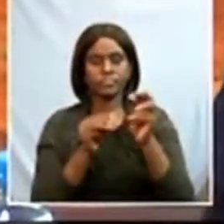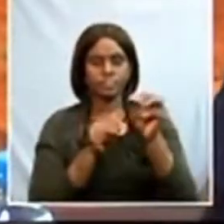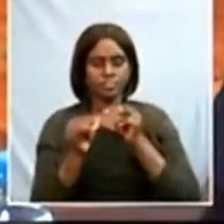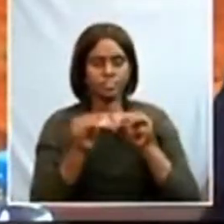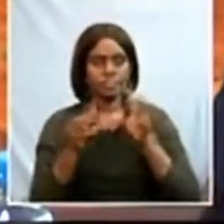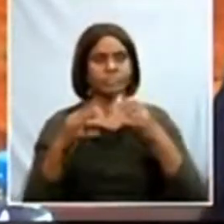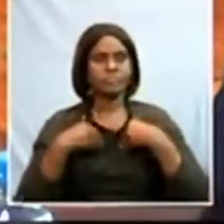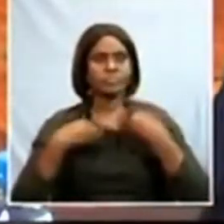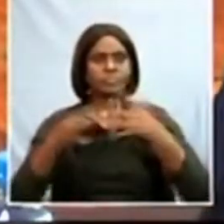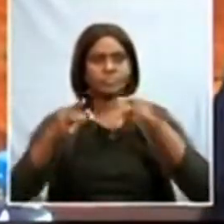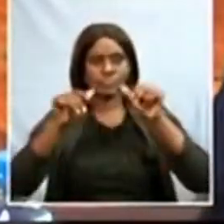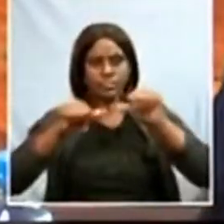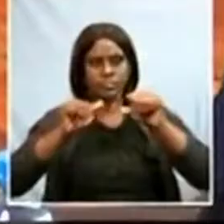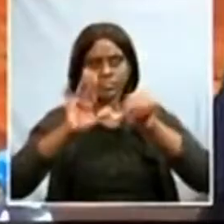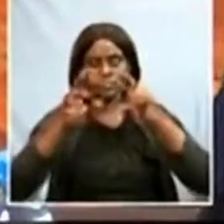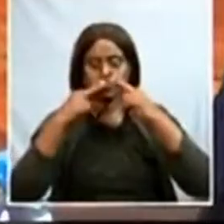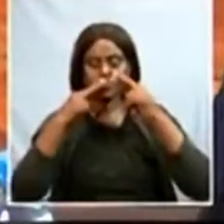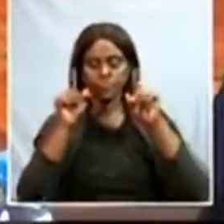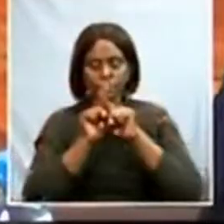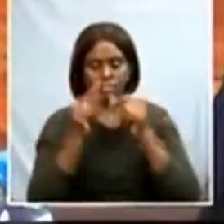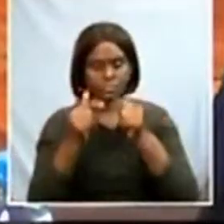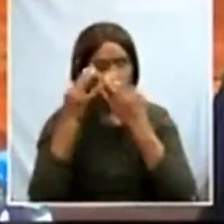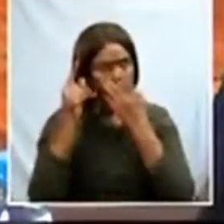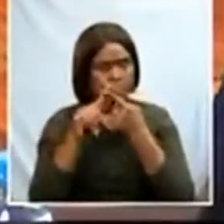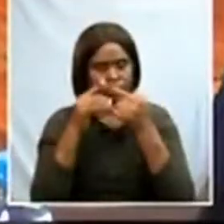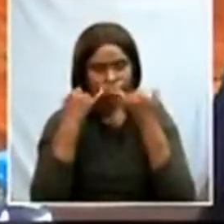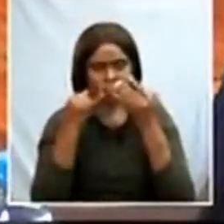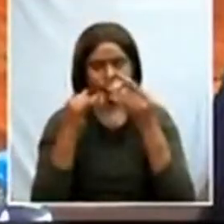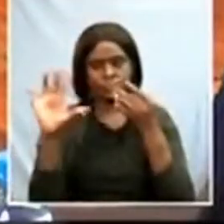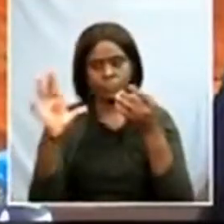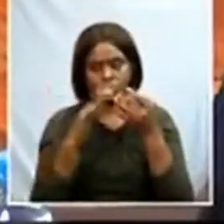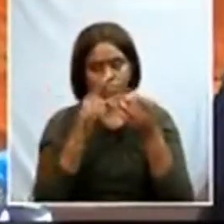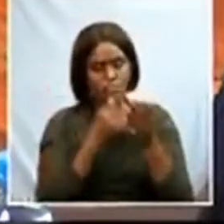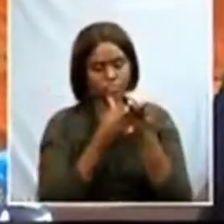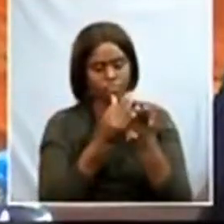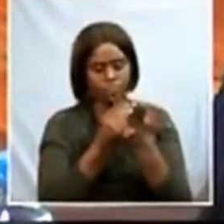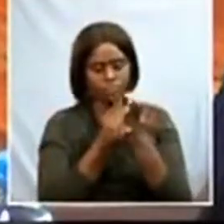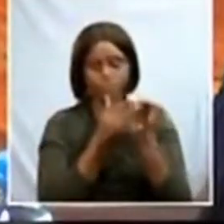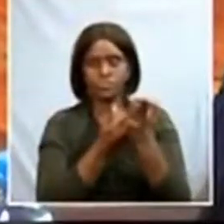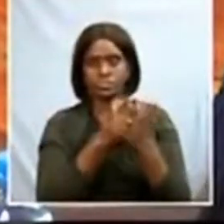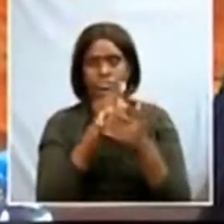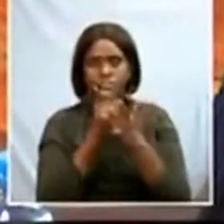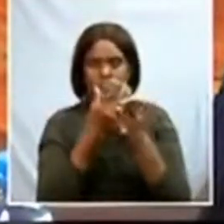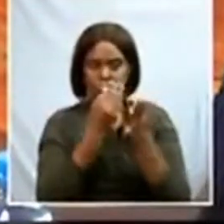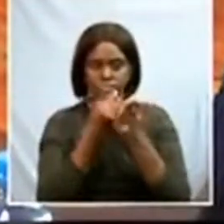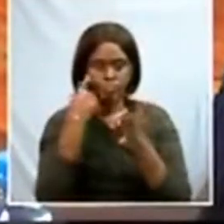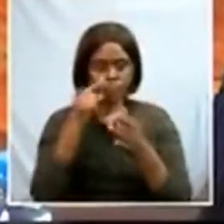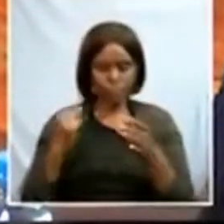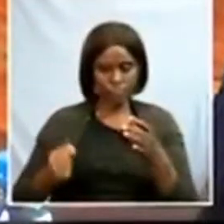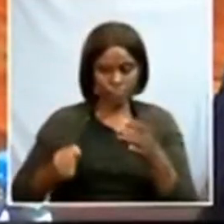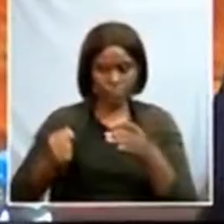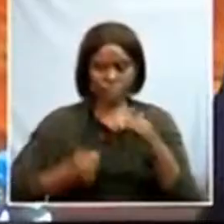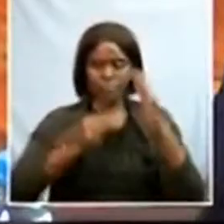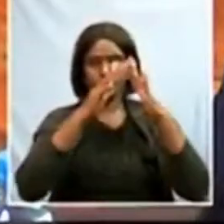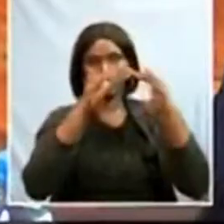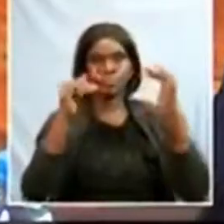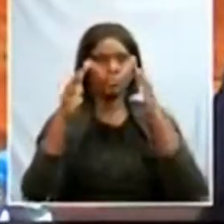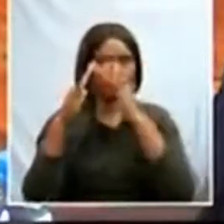Management acknowledges the auditor's findings and wish to state that the retained funds were funds for chief's